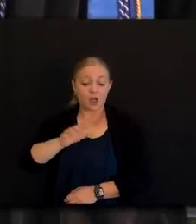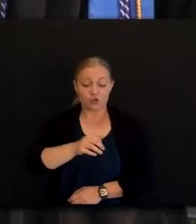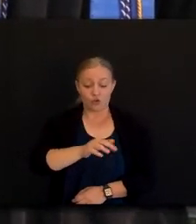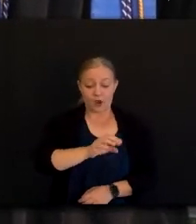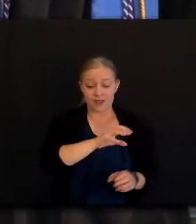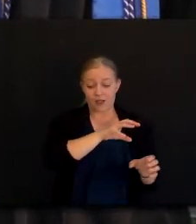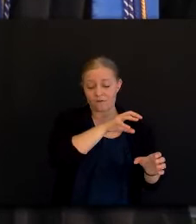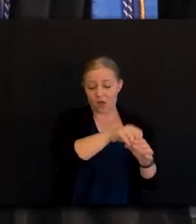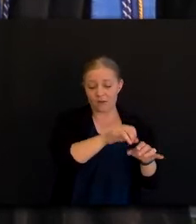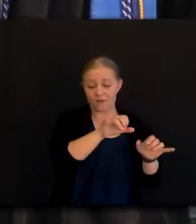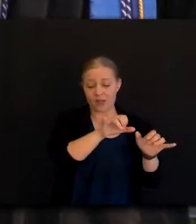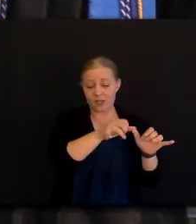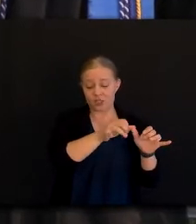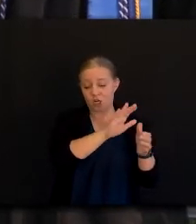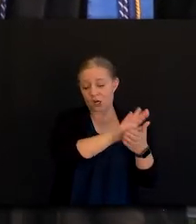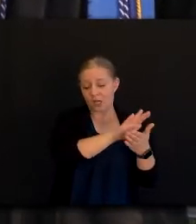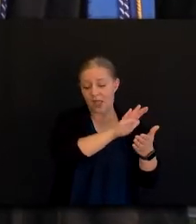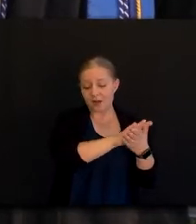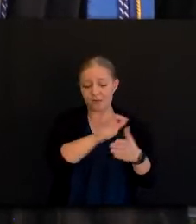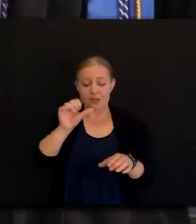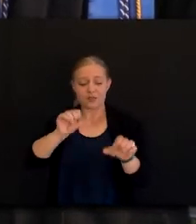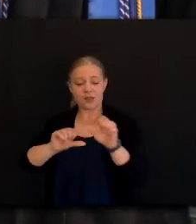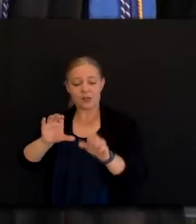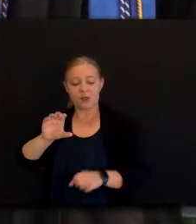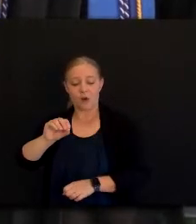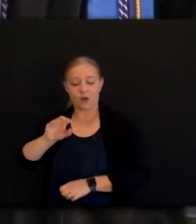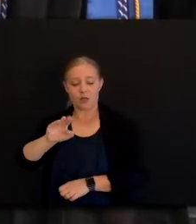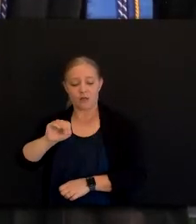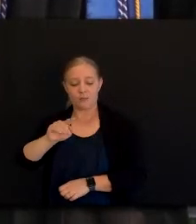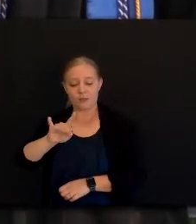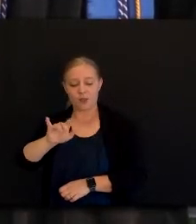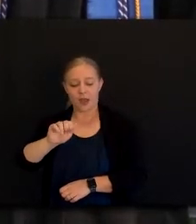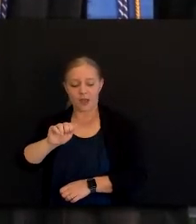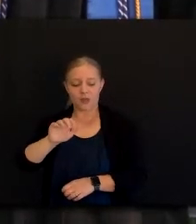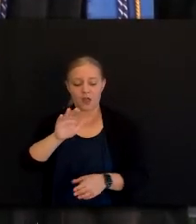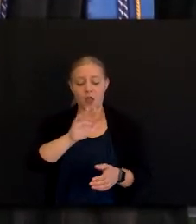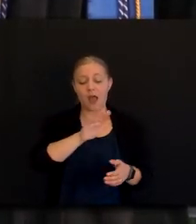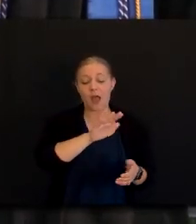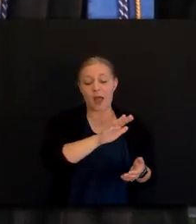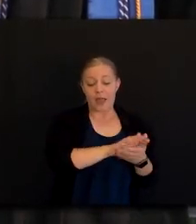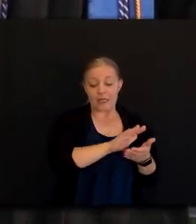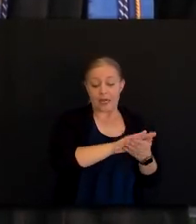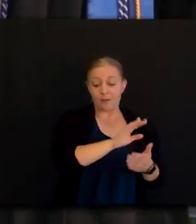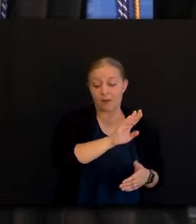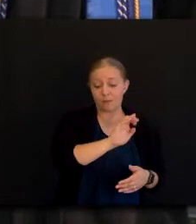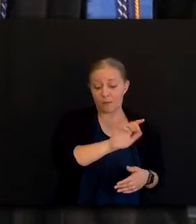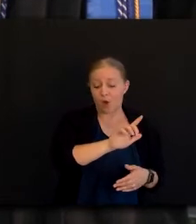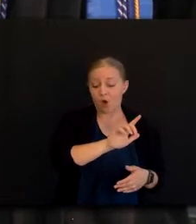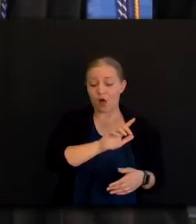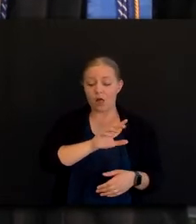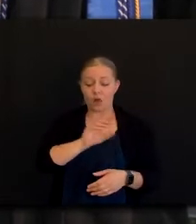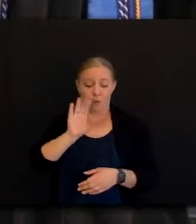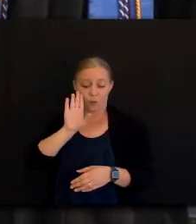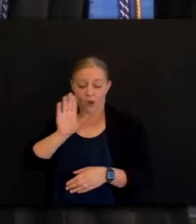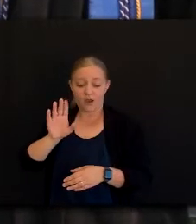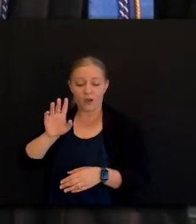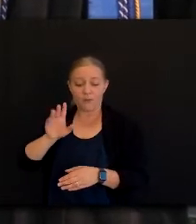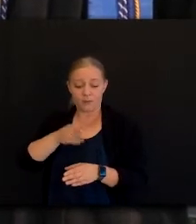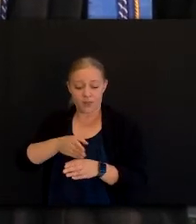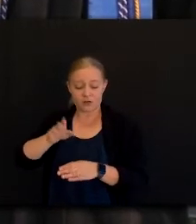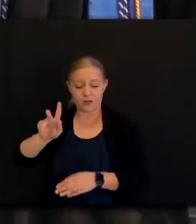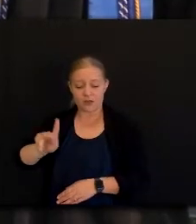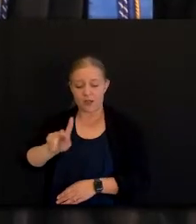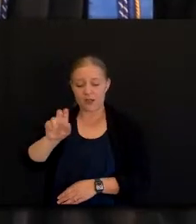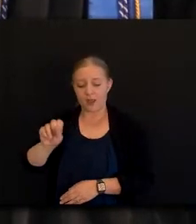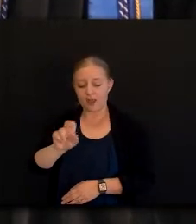Science Olympiad, and Scholars Bowl while at ONW. Grace will major in biology at Kansas State University this fall.